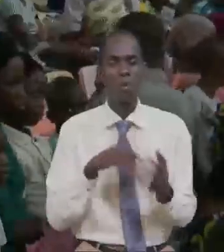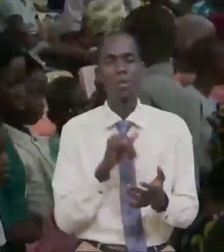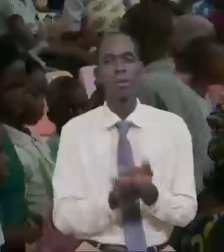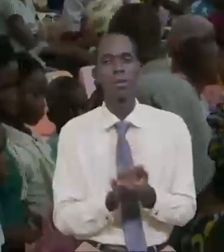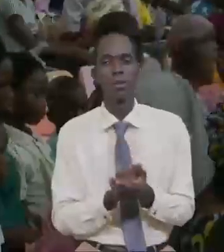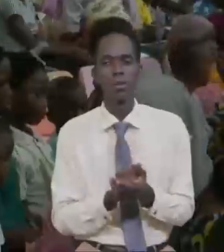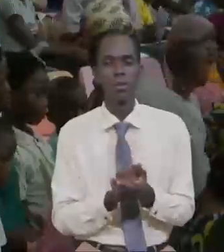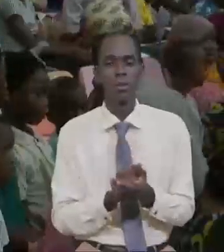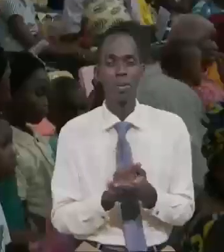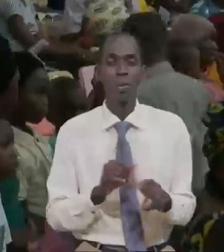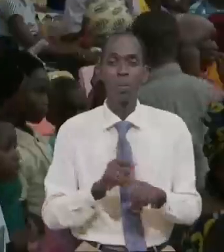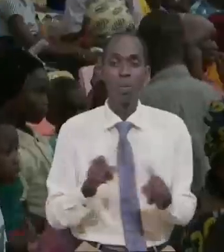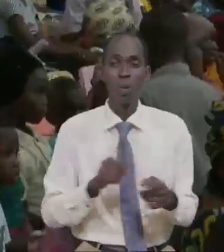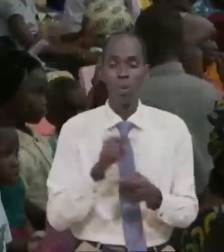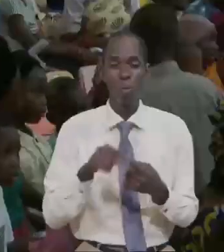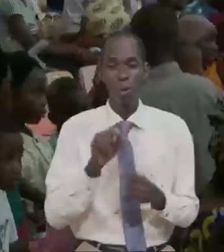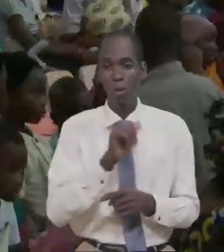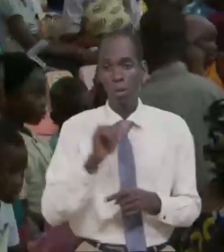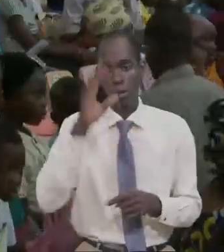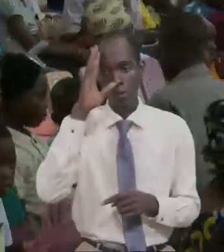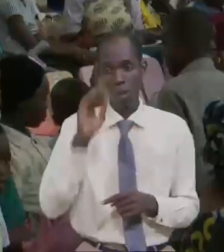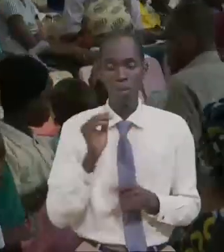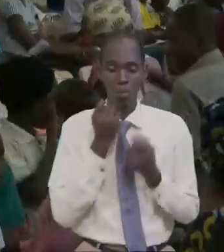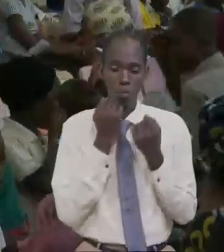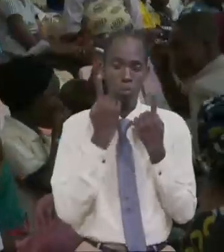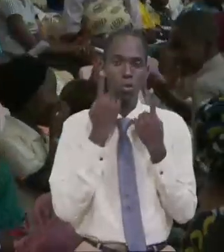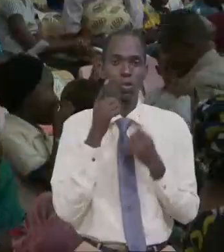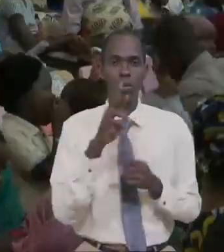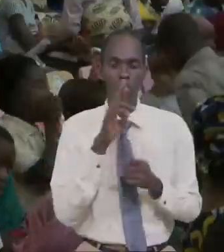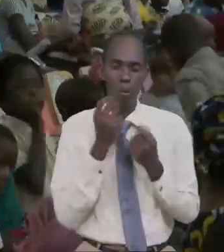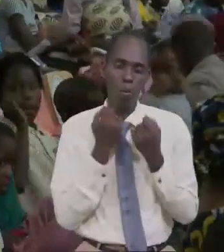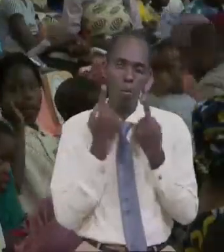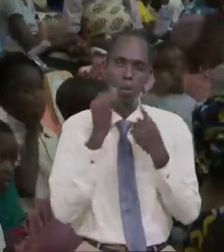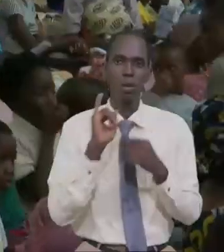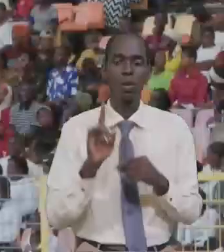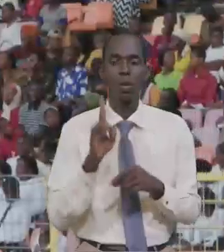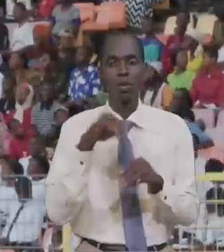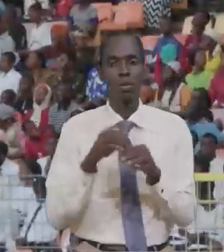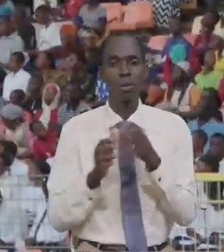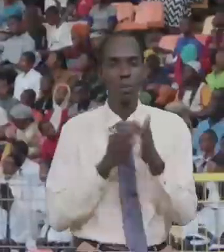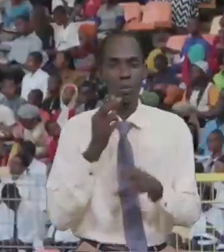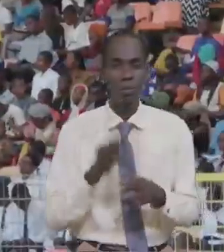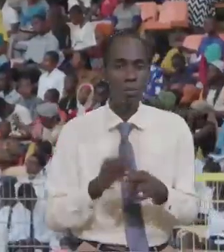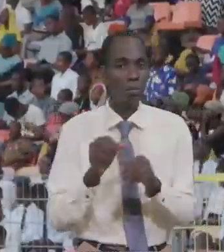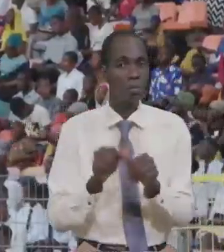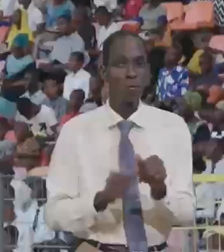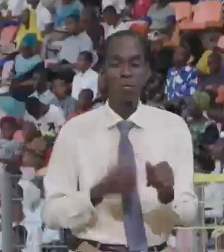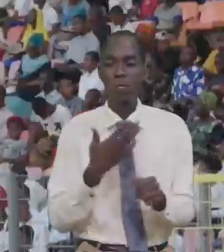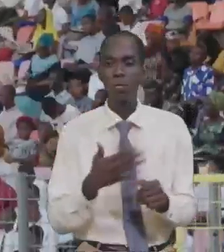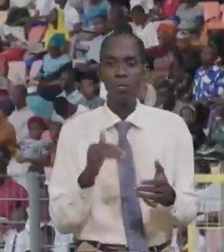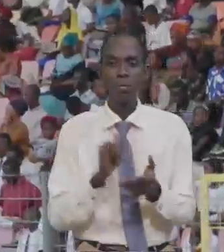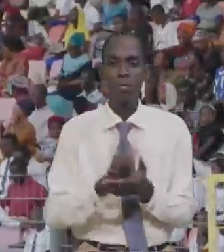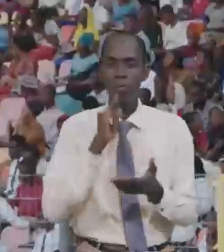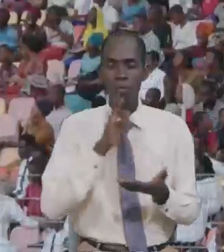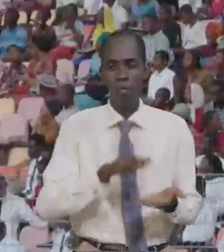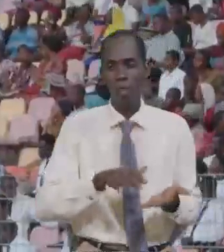Everything that is dead or dormant in you will wake up tonight. Every man